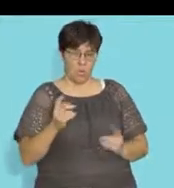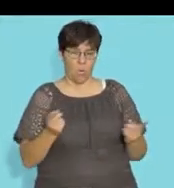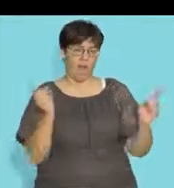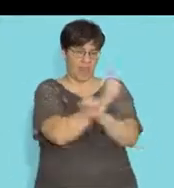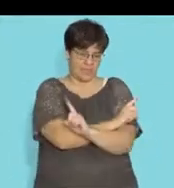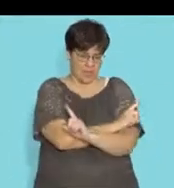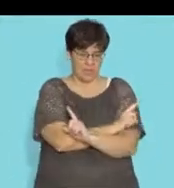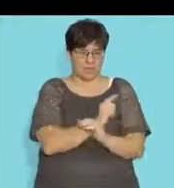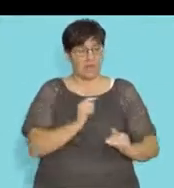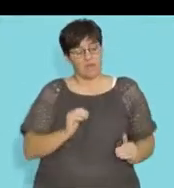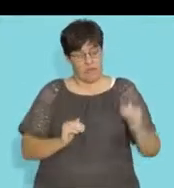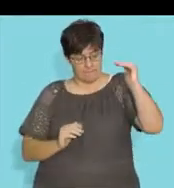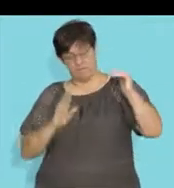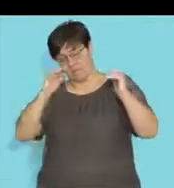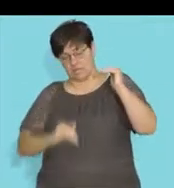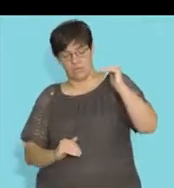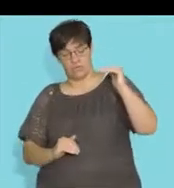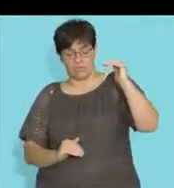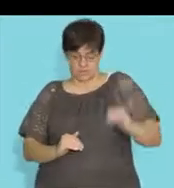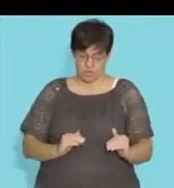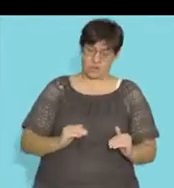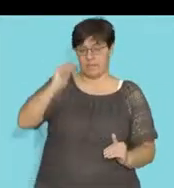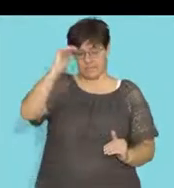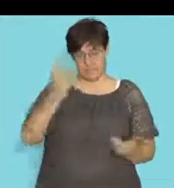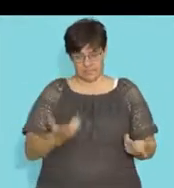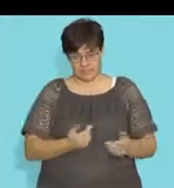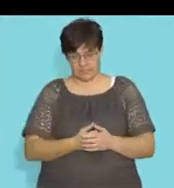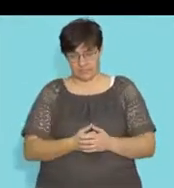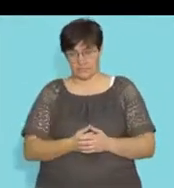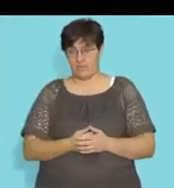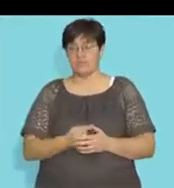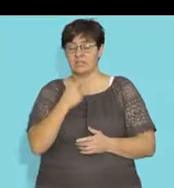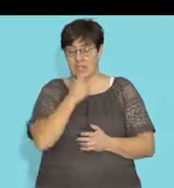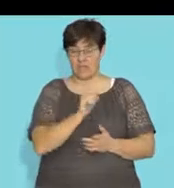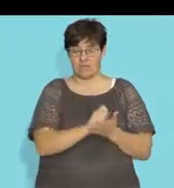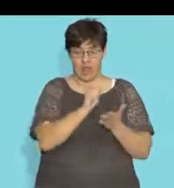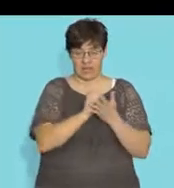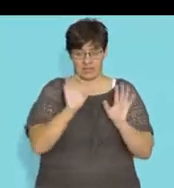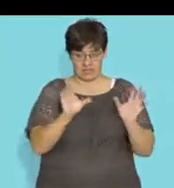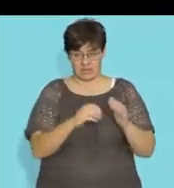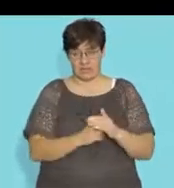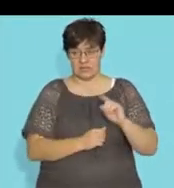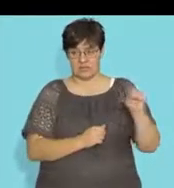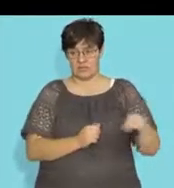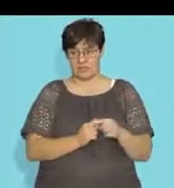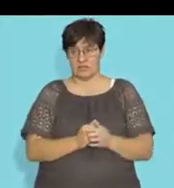always say it the other way around. If you write it out, you actually say